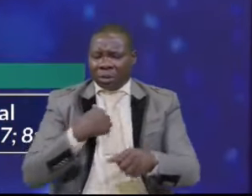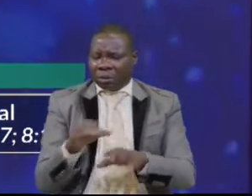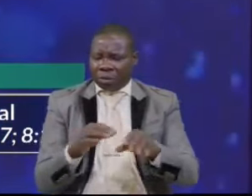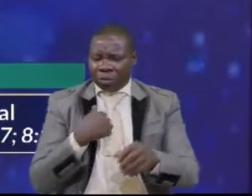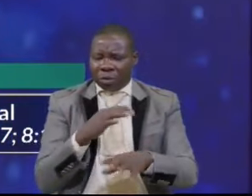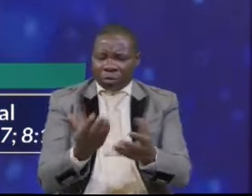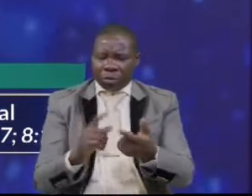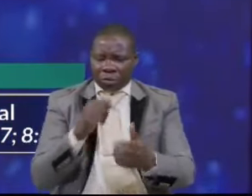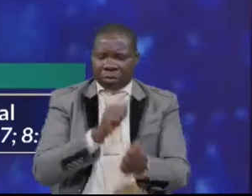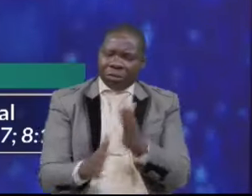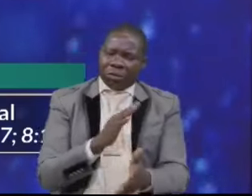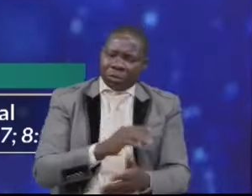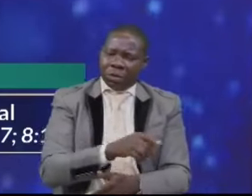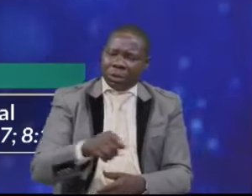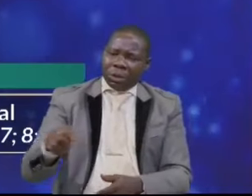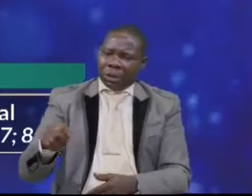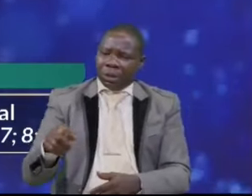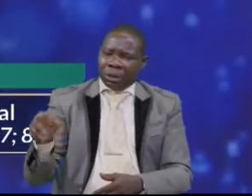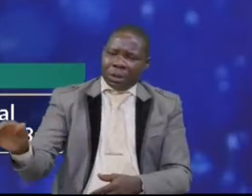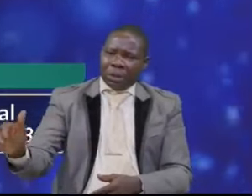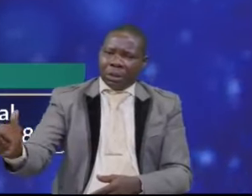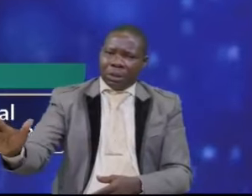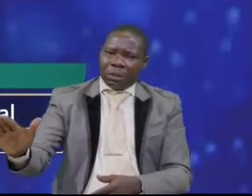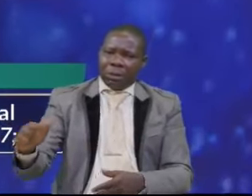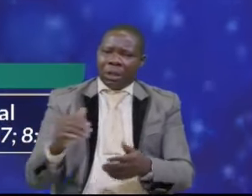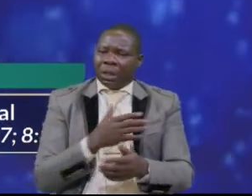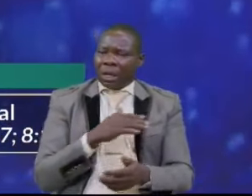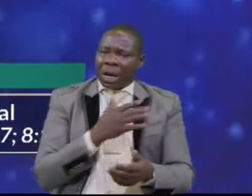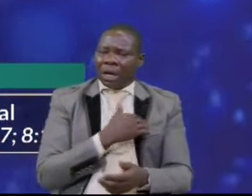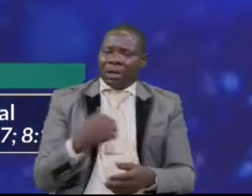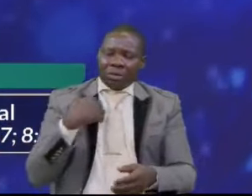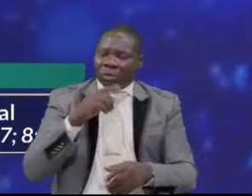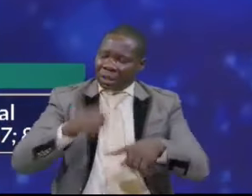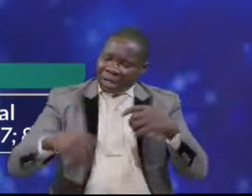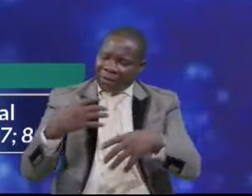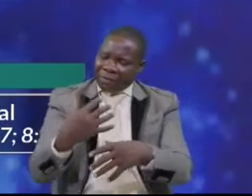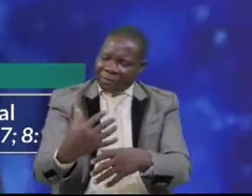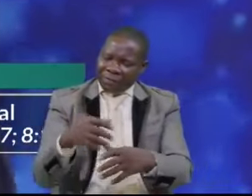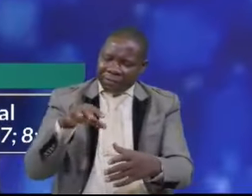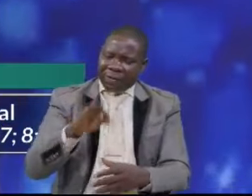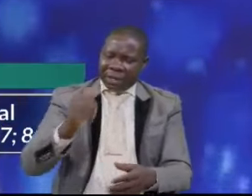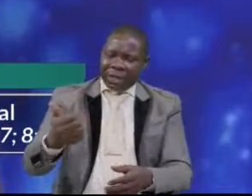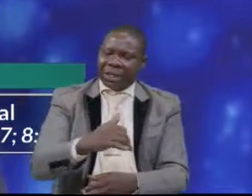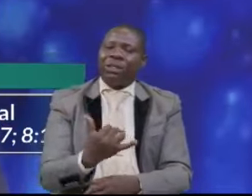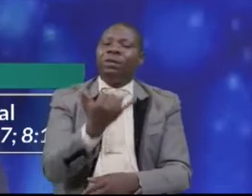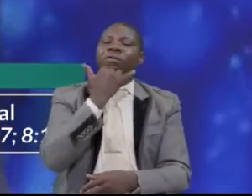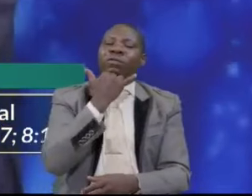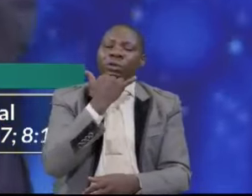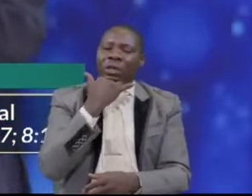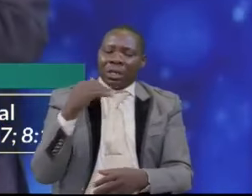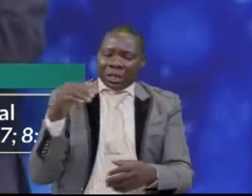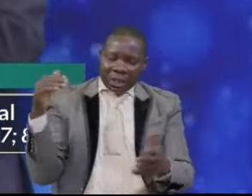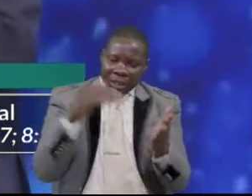any flaw, any fault, any falsehood in his life. And somebody said, I know how we can catch him.